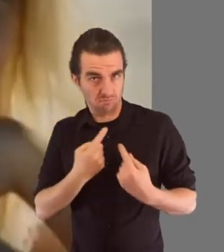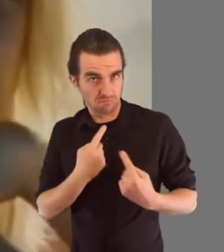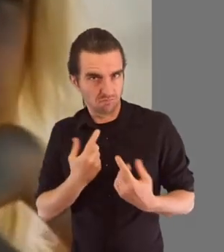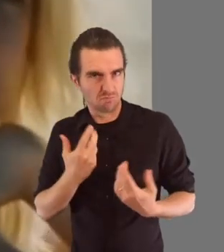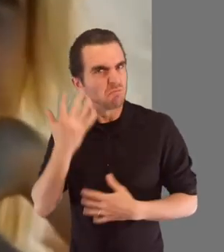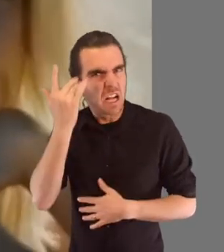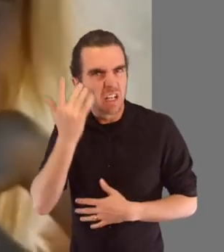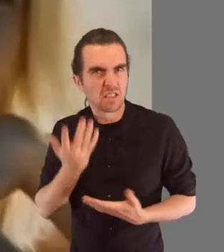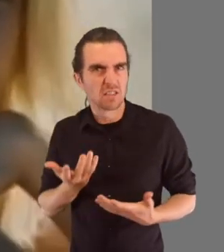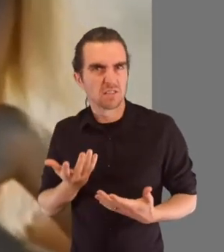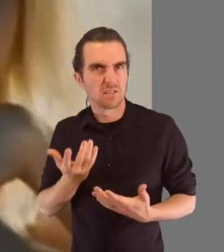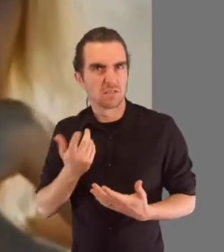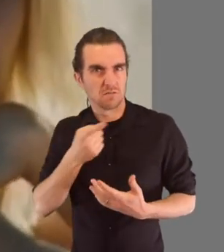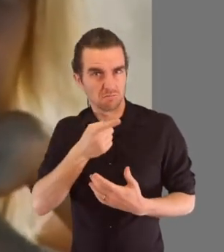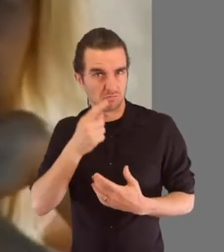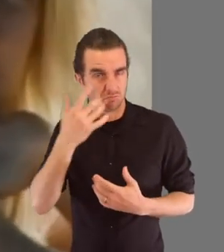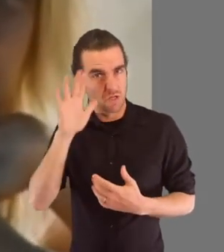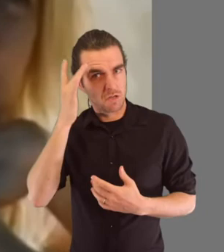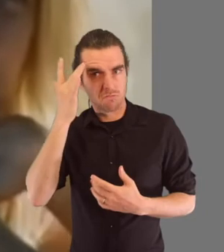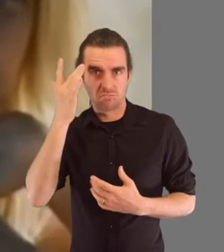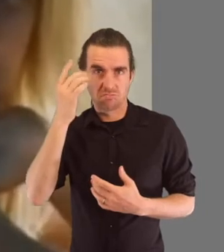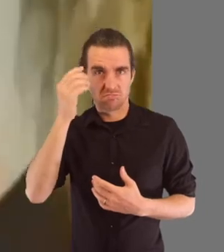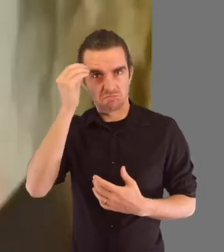Why? Why are you smarter?